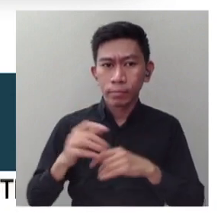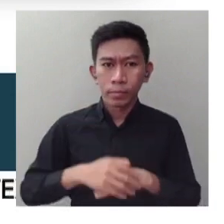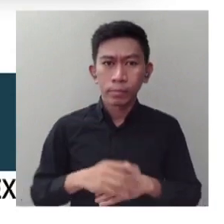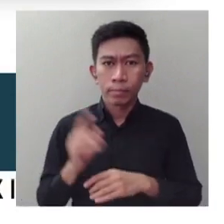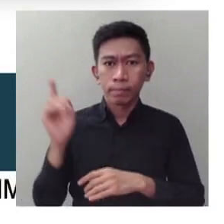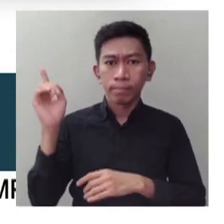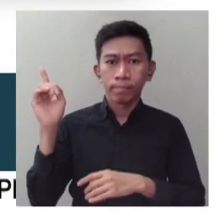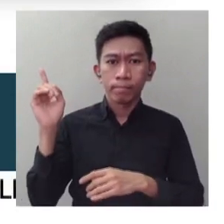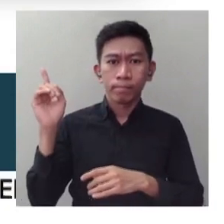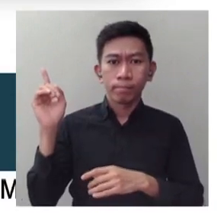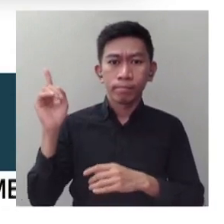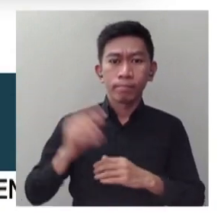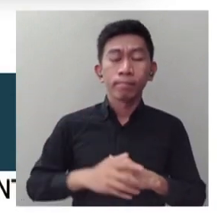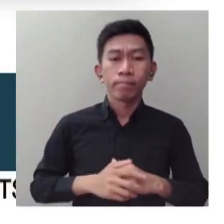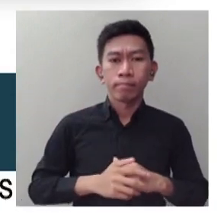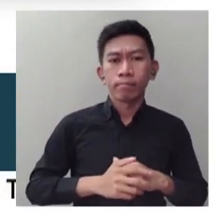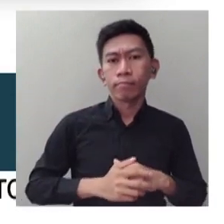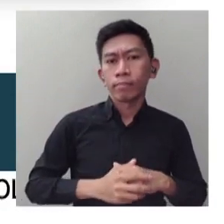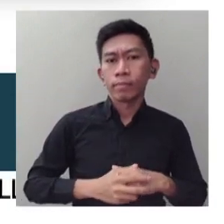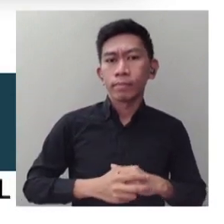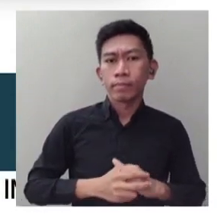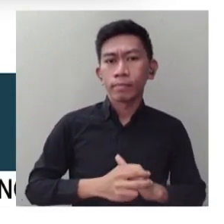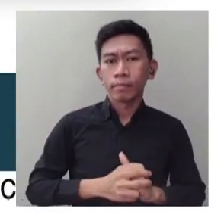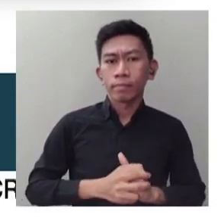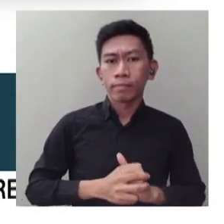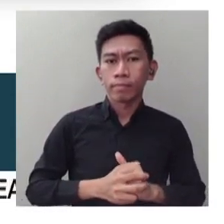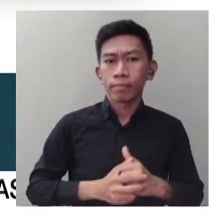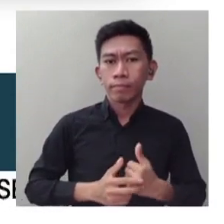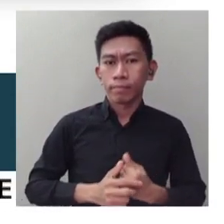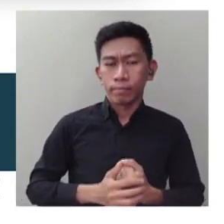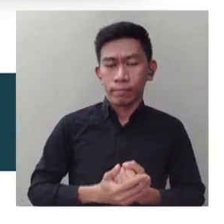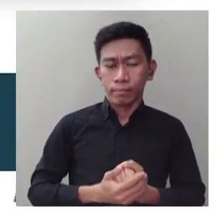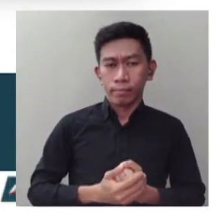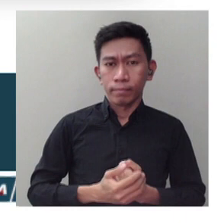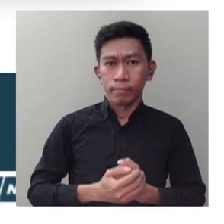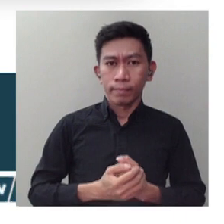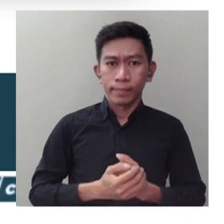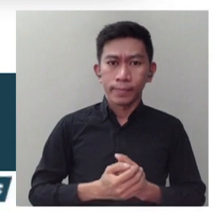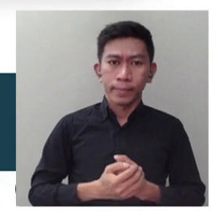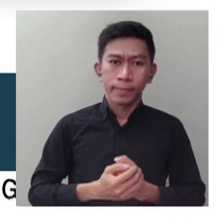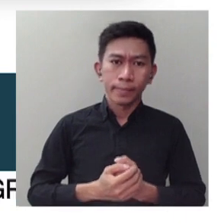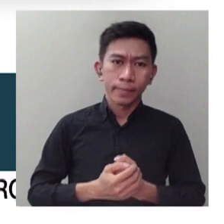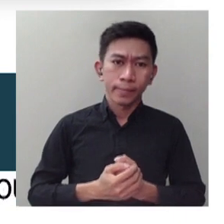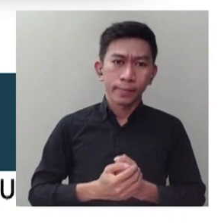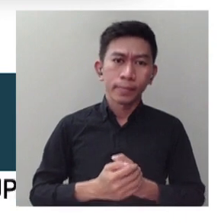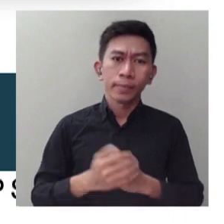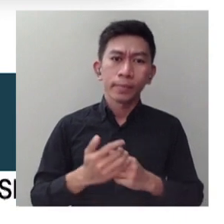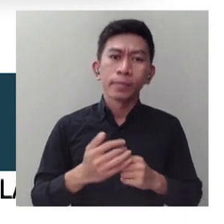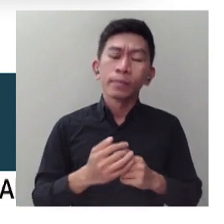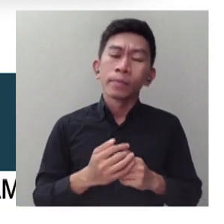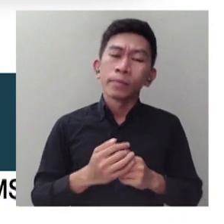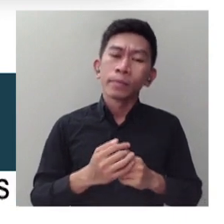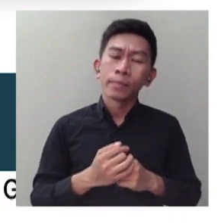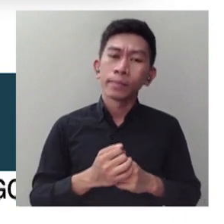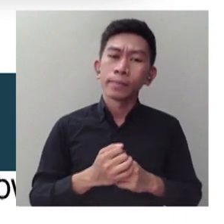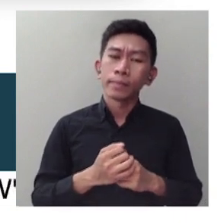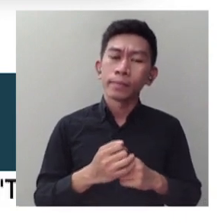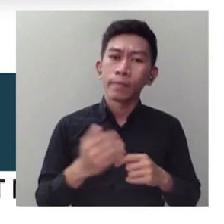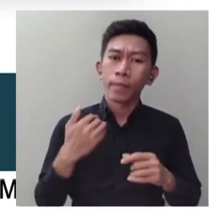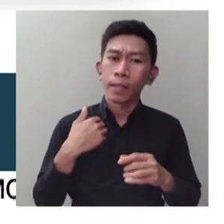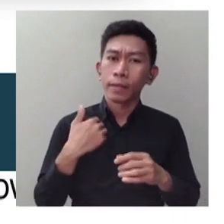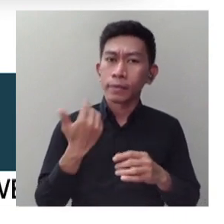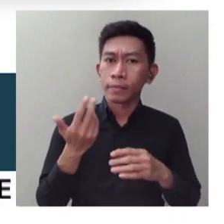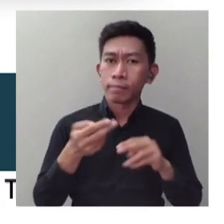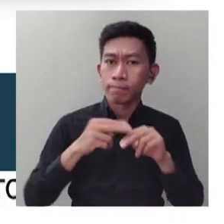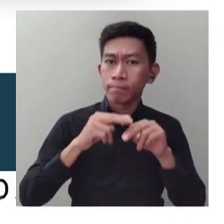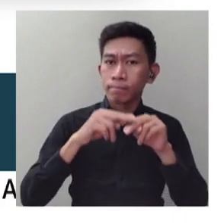liter. Kerosene prices, meanwhile, will go up by 70 centavos per liter. Diesel prices will also see a 20 centavo